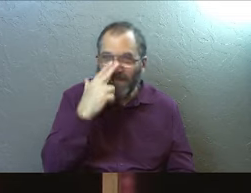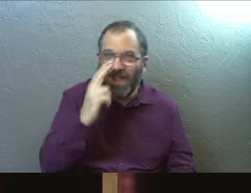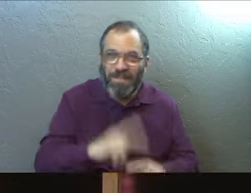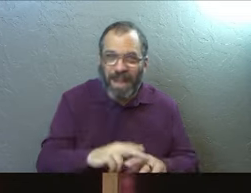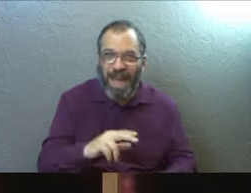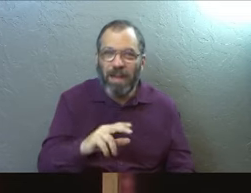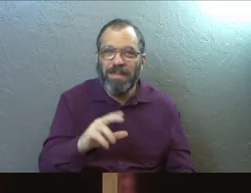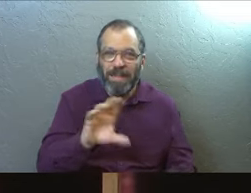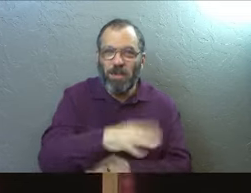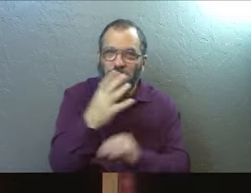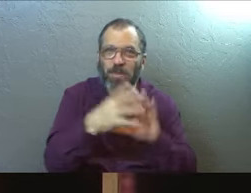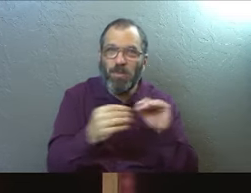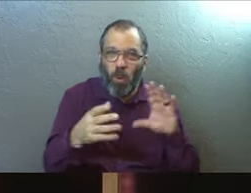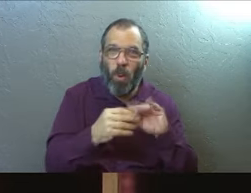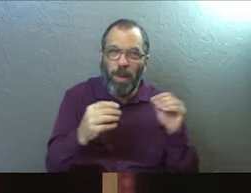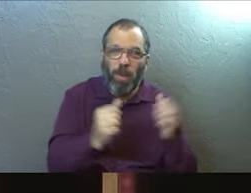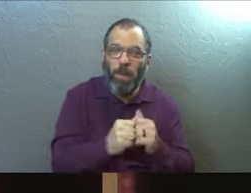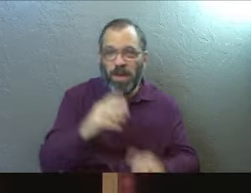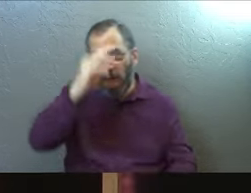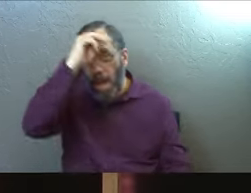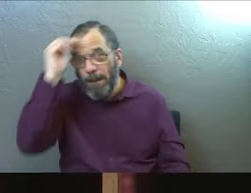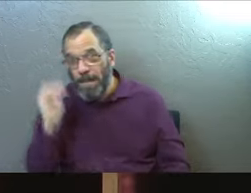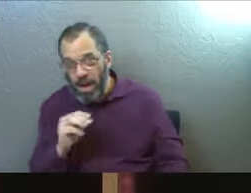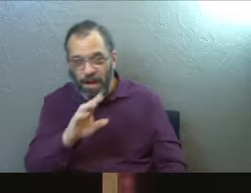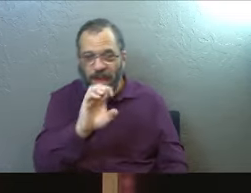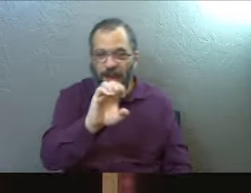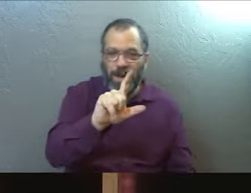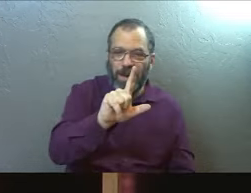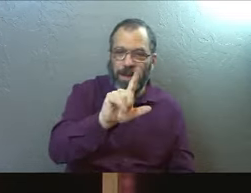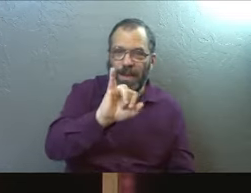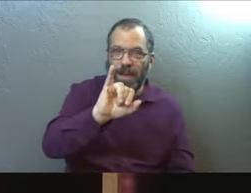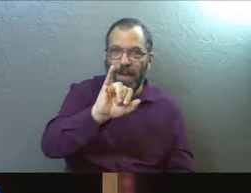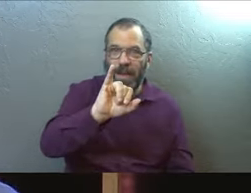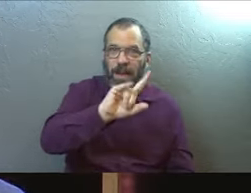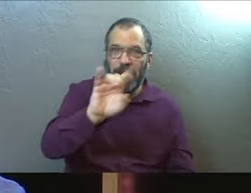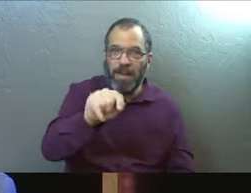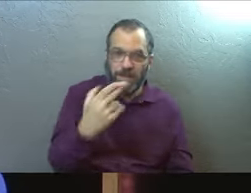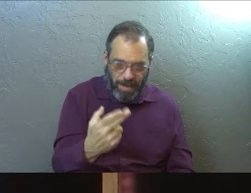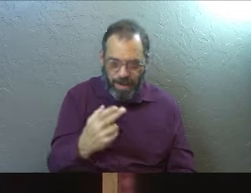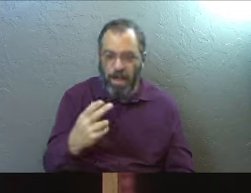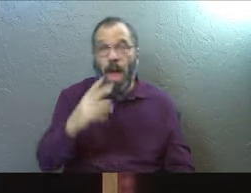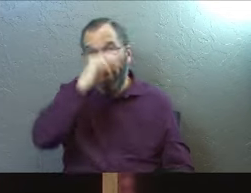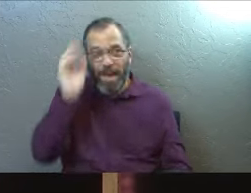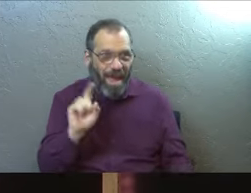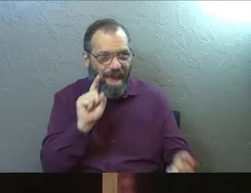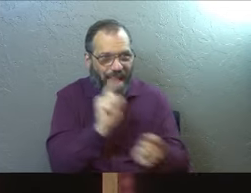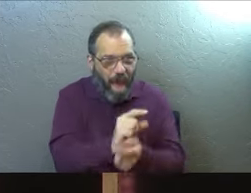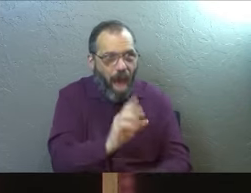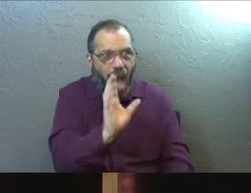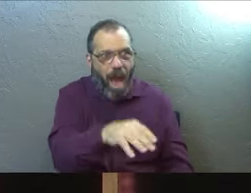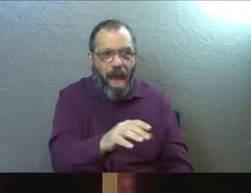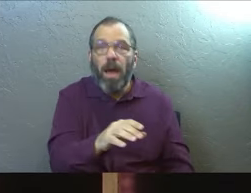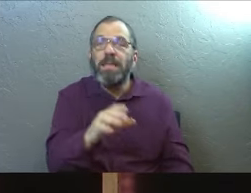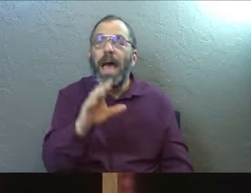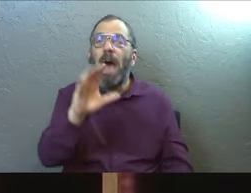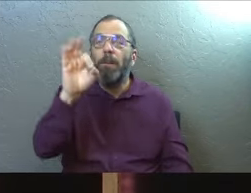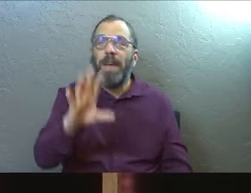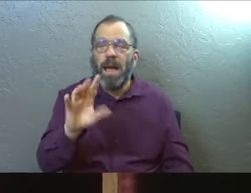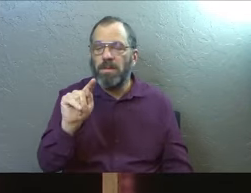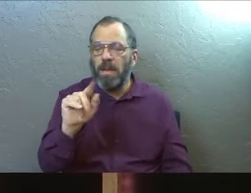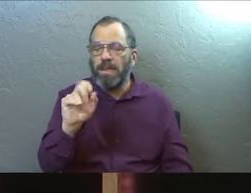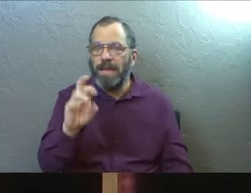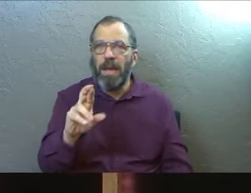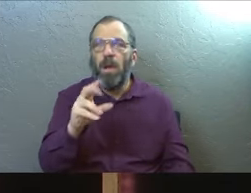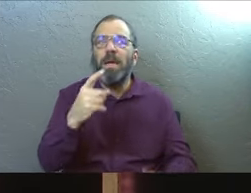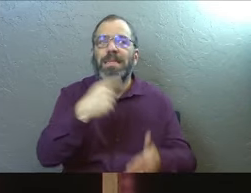fun fact in the Christmas story for you. Mary and Elizabeth are cousins. So Mary goes to visit her. Pastor Tanner is going to preach